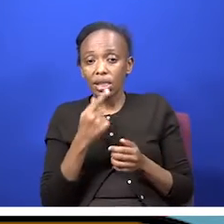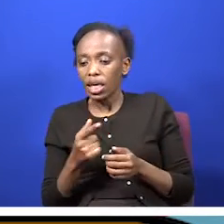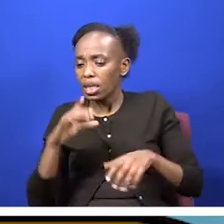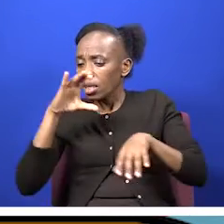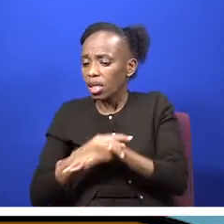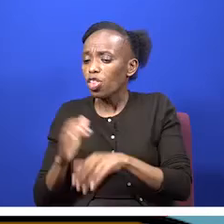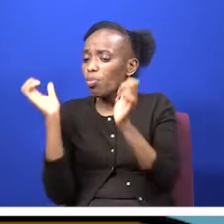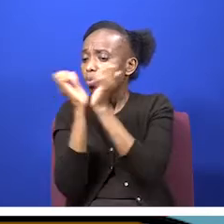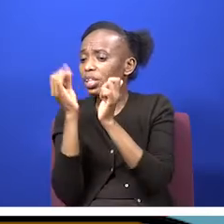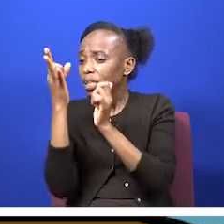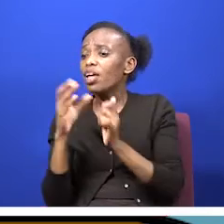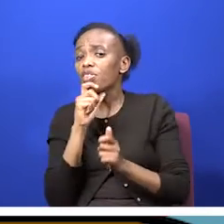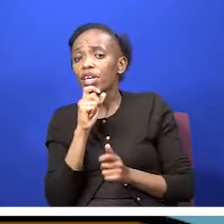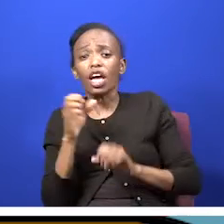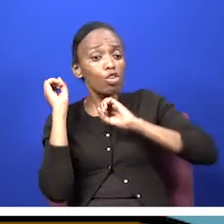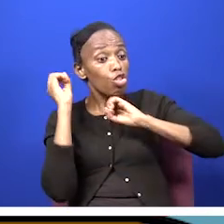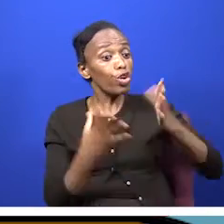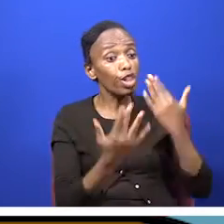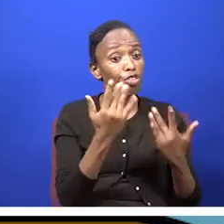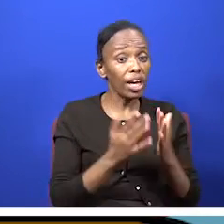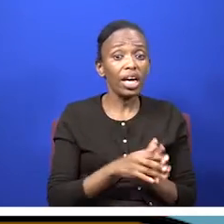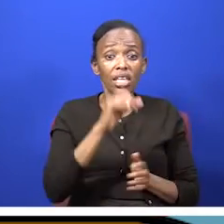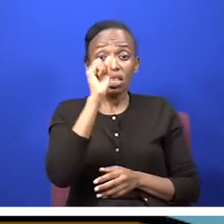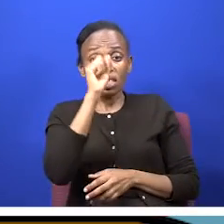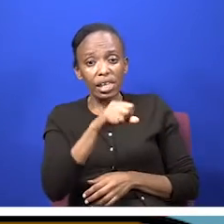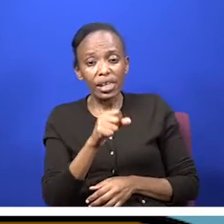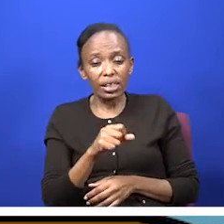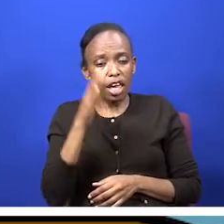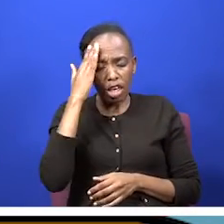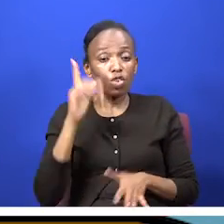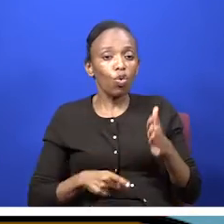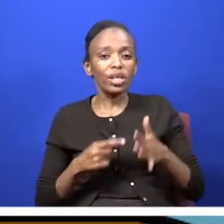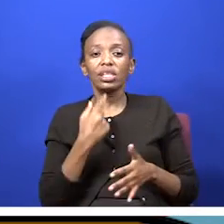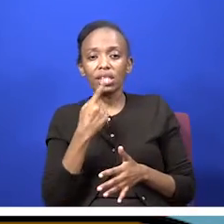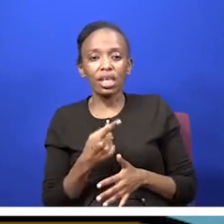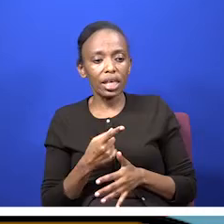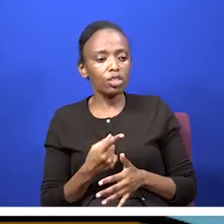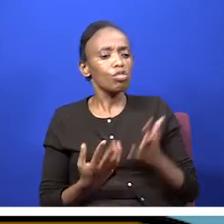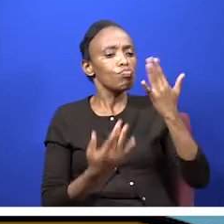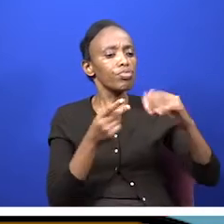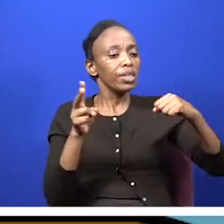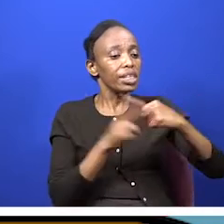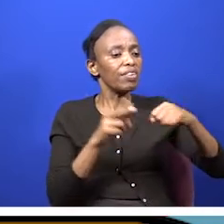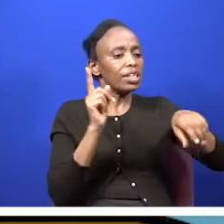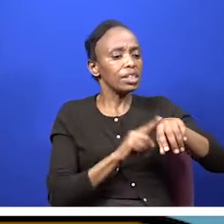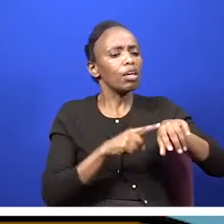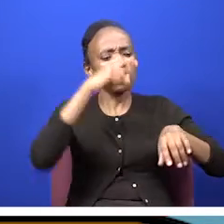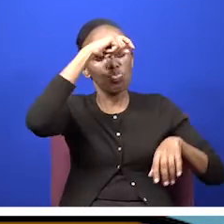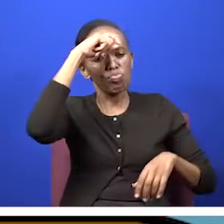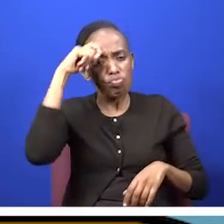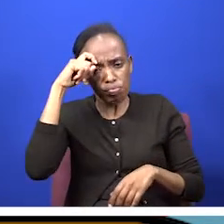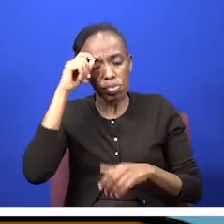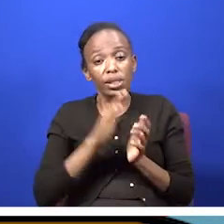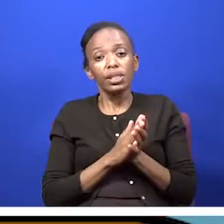He said, get those boys and put them in the fire. Yes. And do you know what? He said, heat it 7 times.